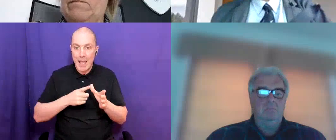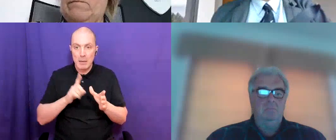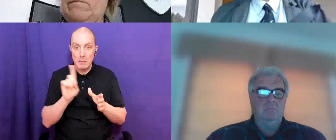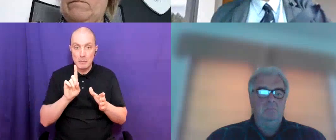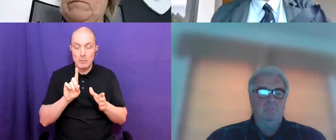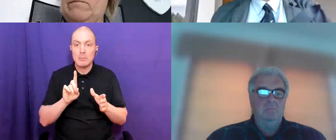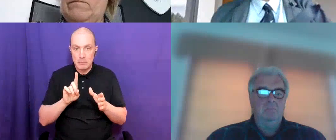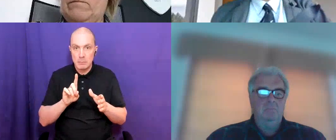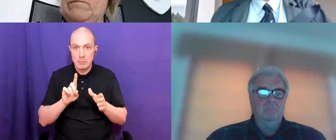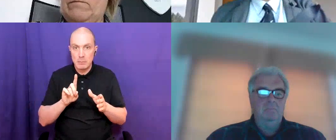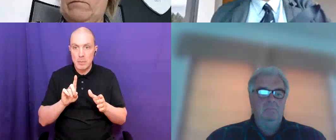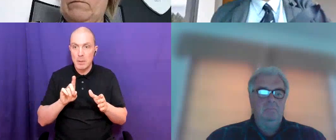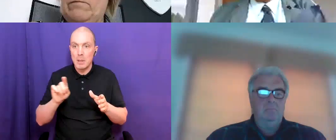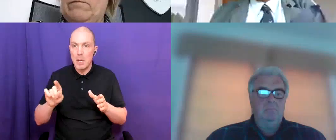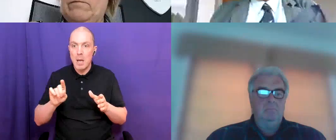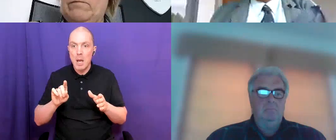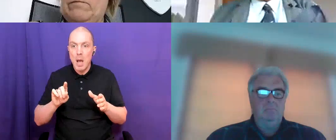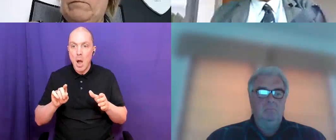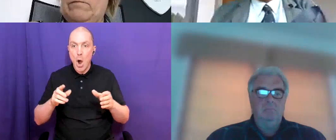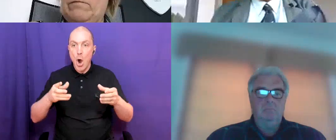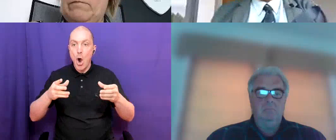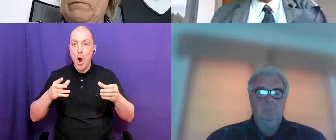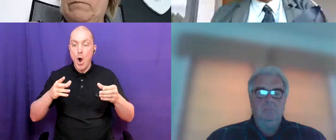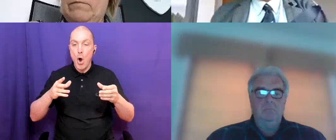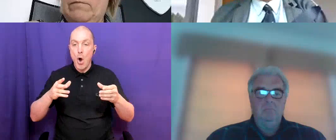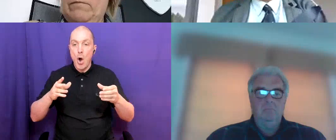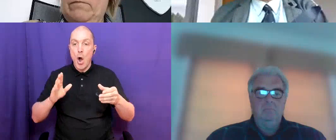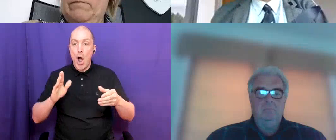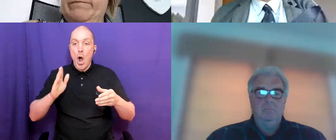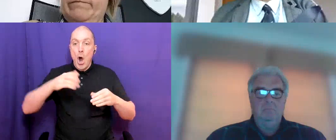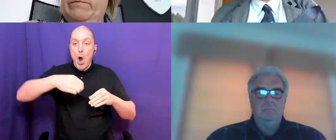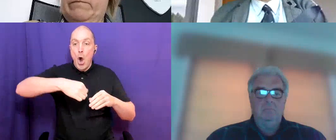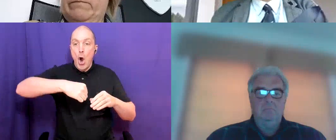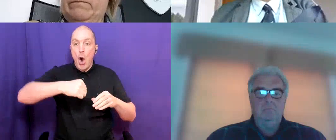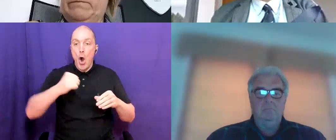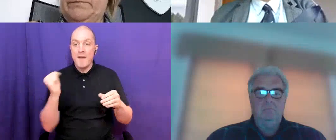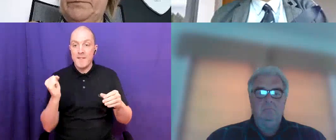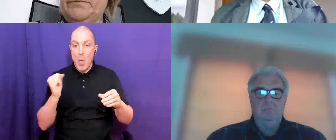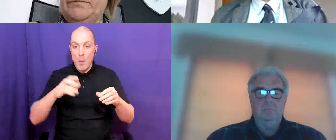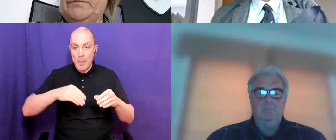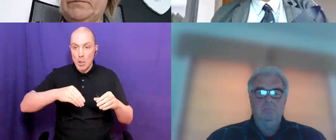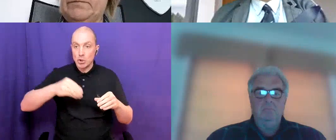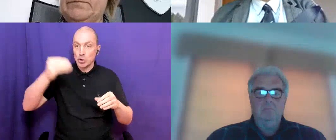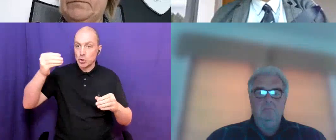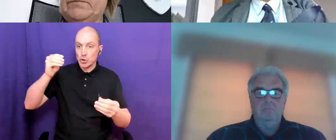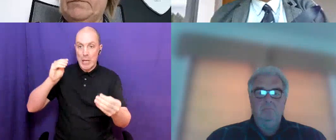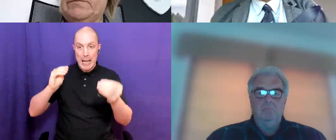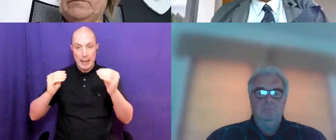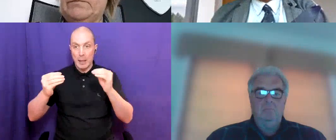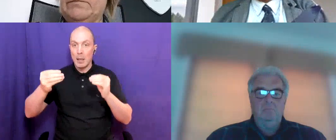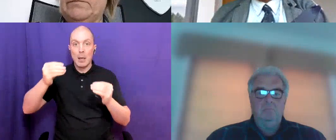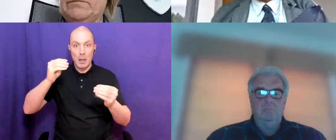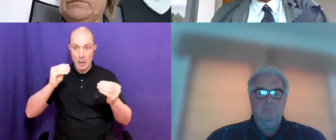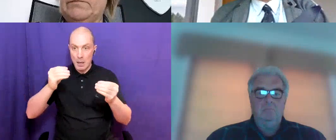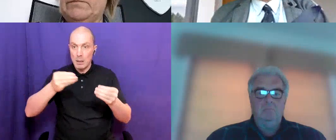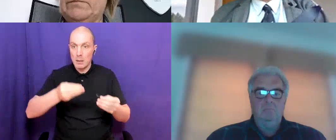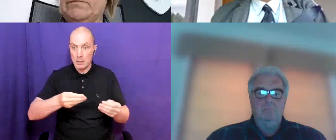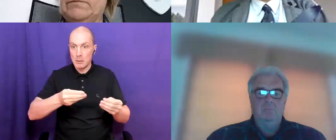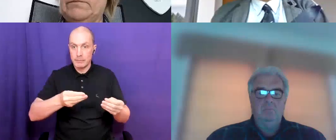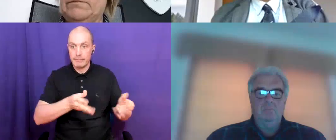opening of outer envelopes to check the receipt of appropriate documents and record the totals